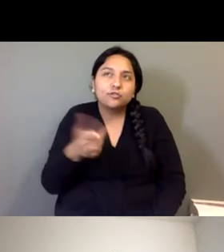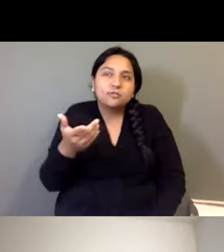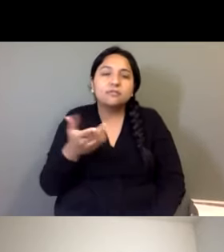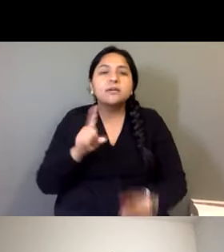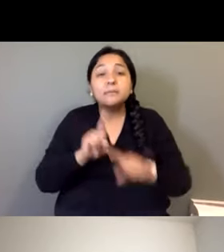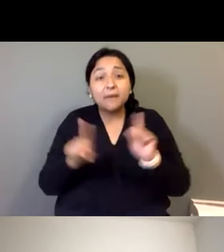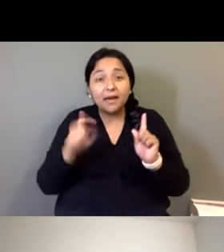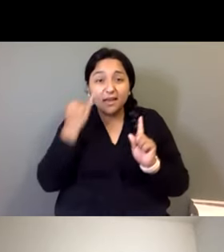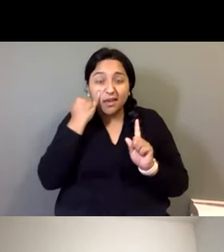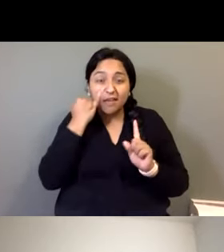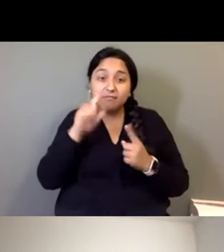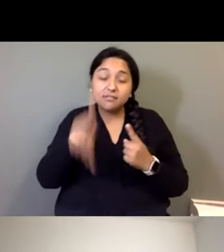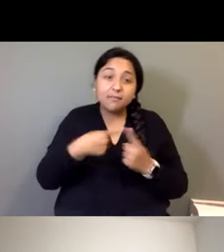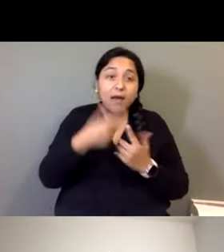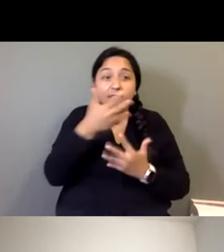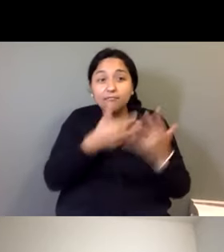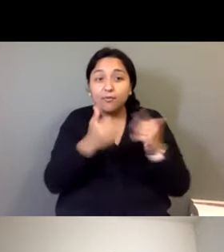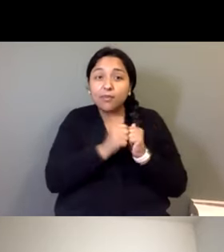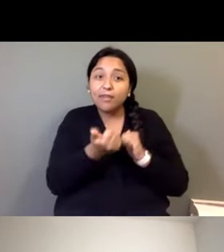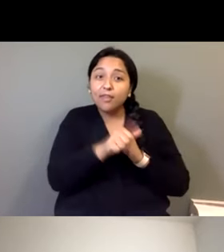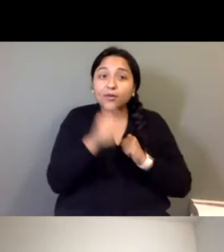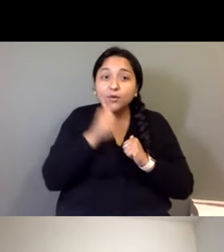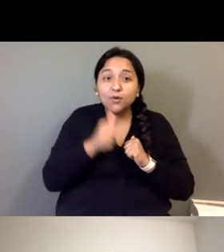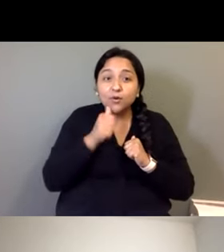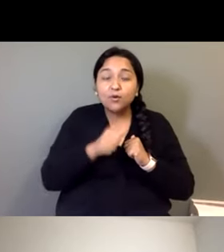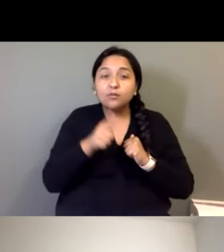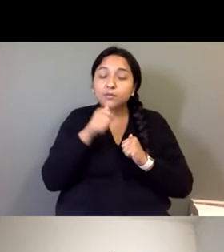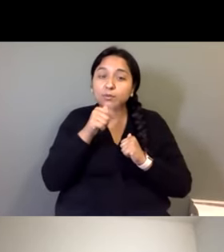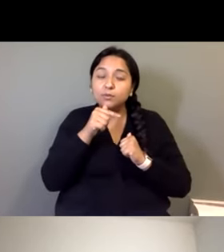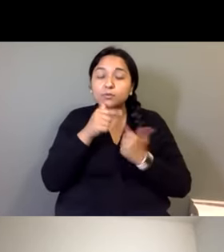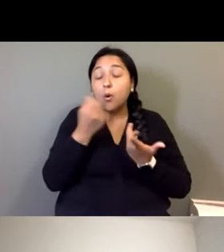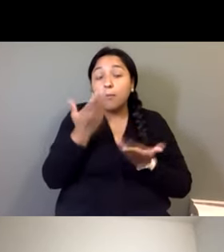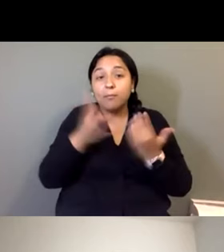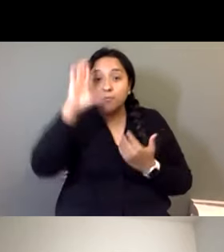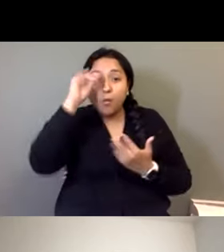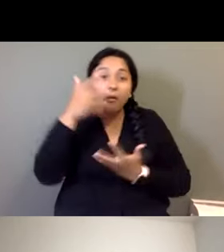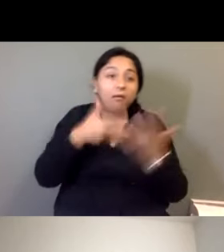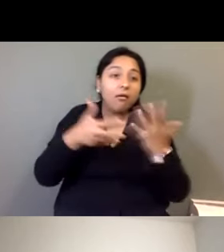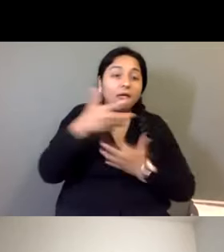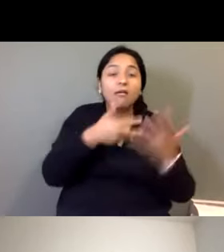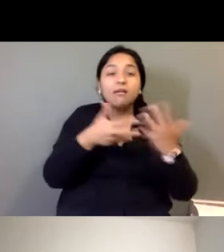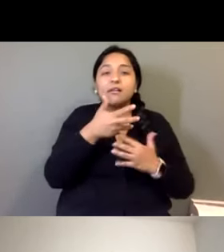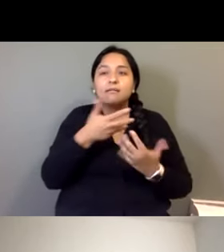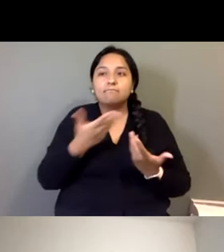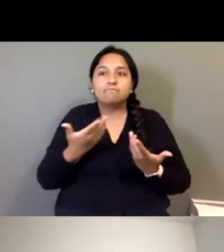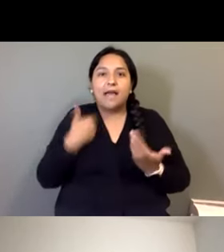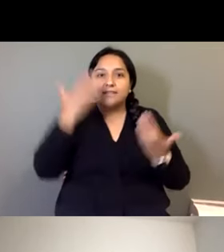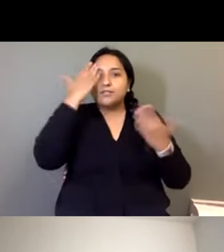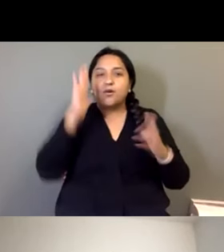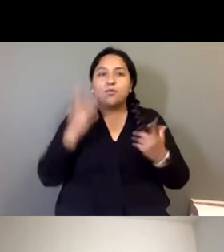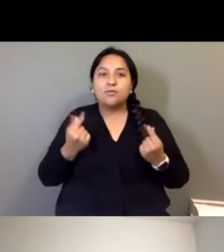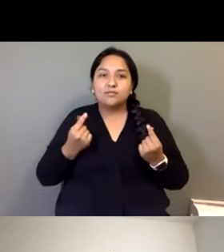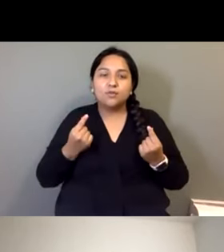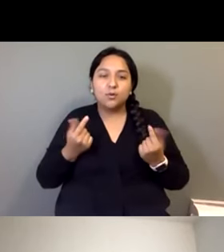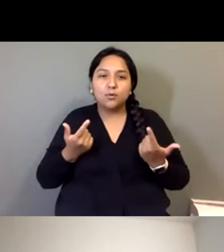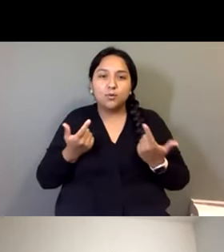around other girls who were being a bit, you know, or being around boys, I just didn't know what to do apart from